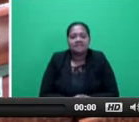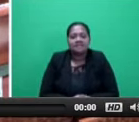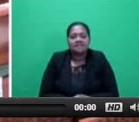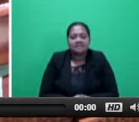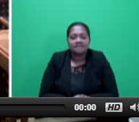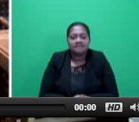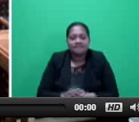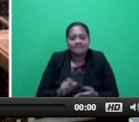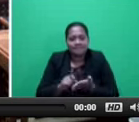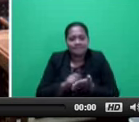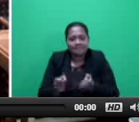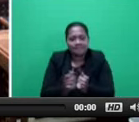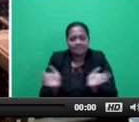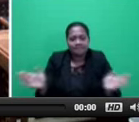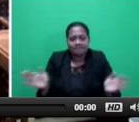Secretary General.